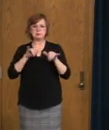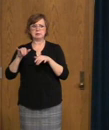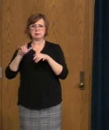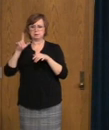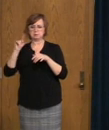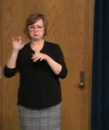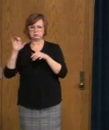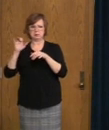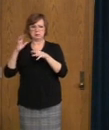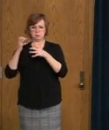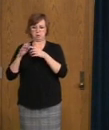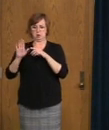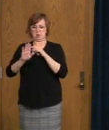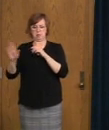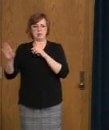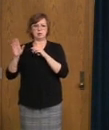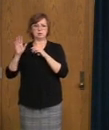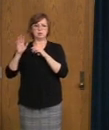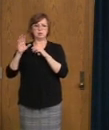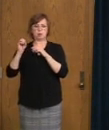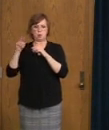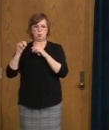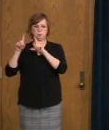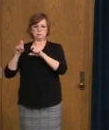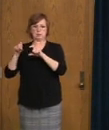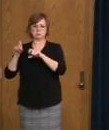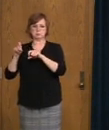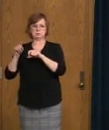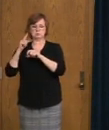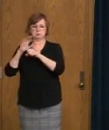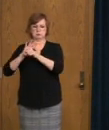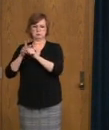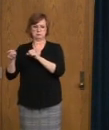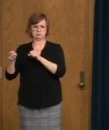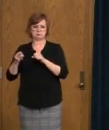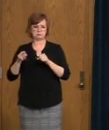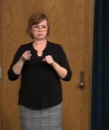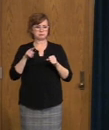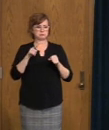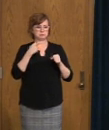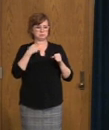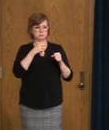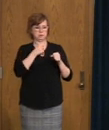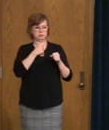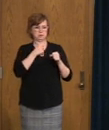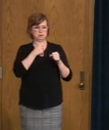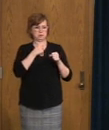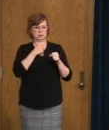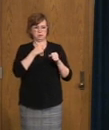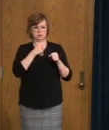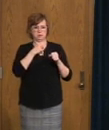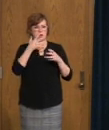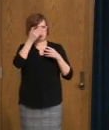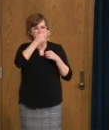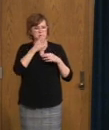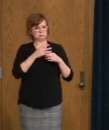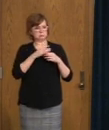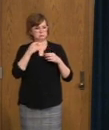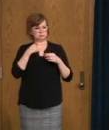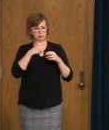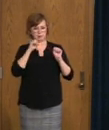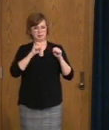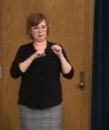folks that, it's a good opportunity for me to remind folks one is we're not using our testing capacity today, and it's there. And